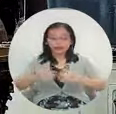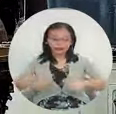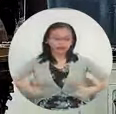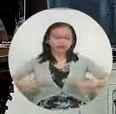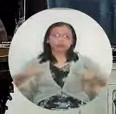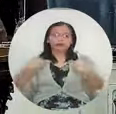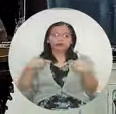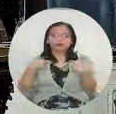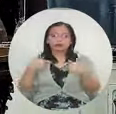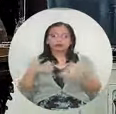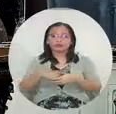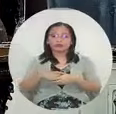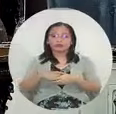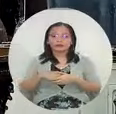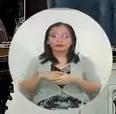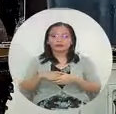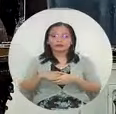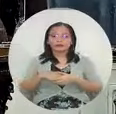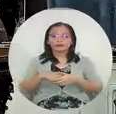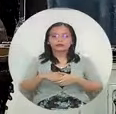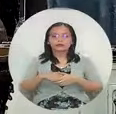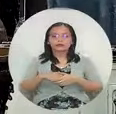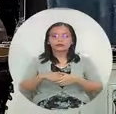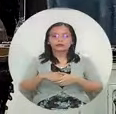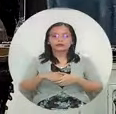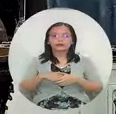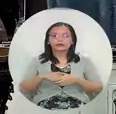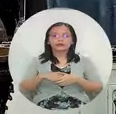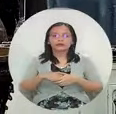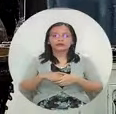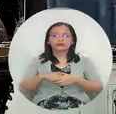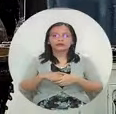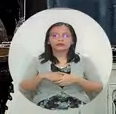and then private from house to house.